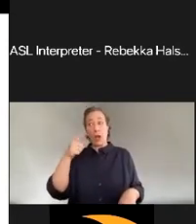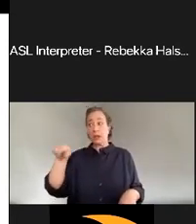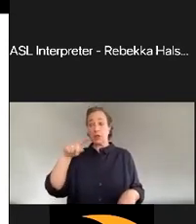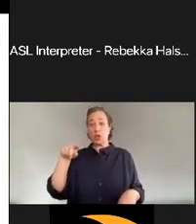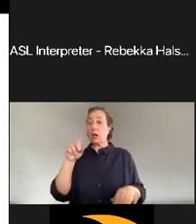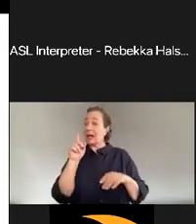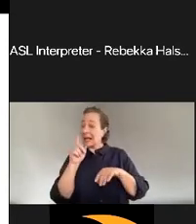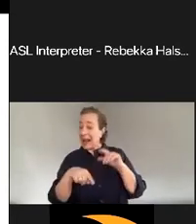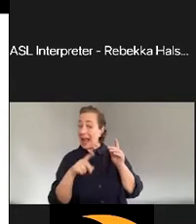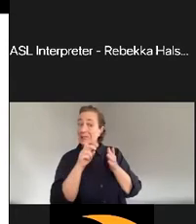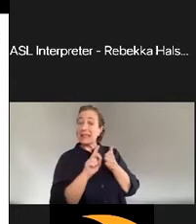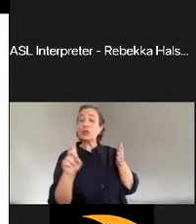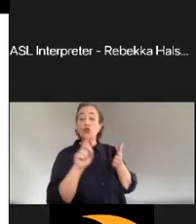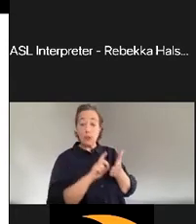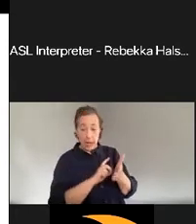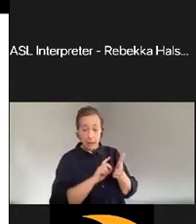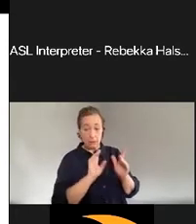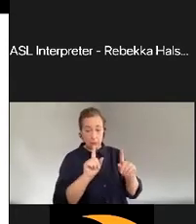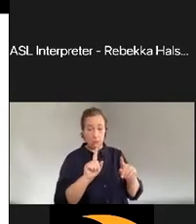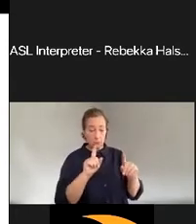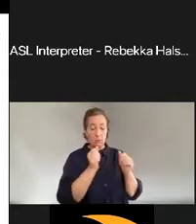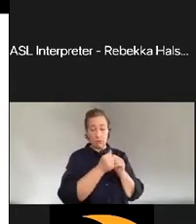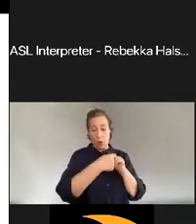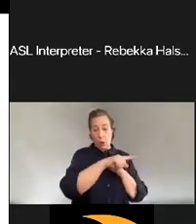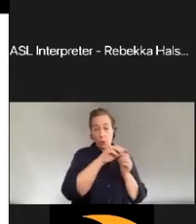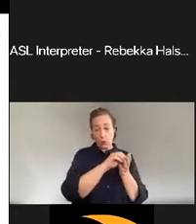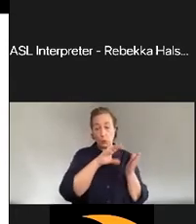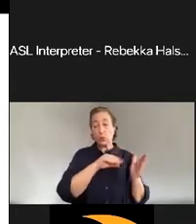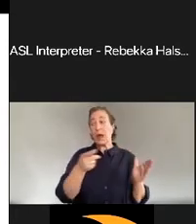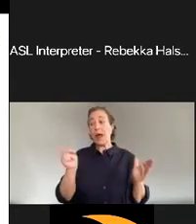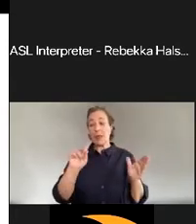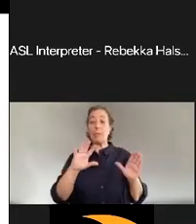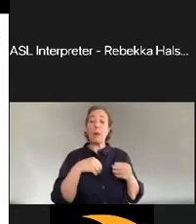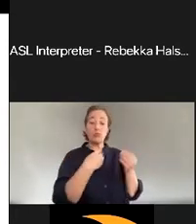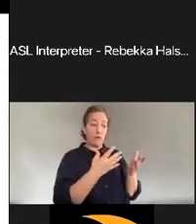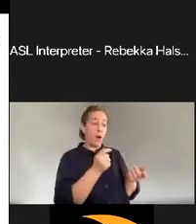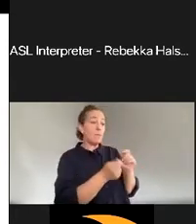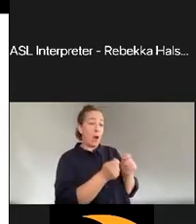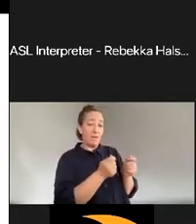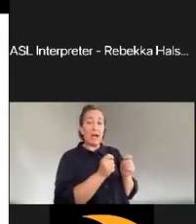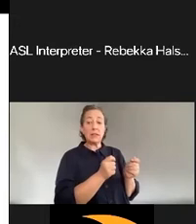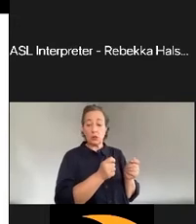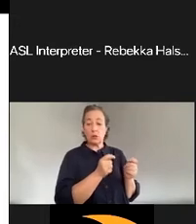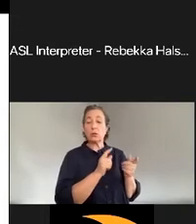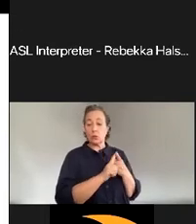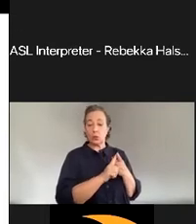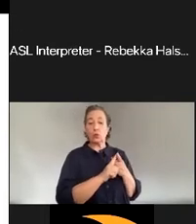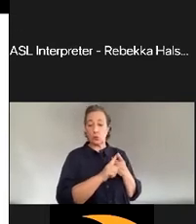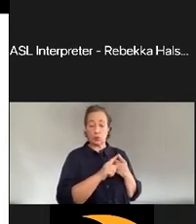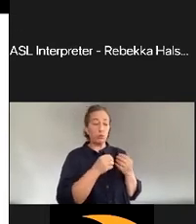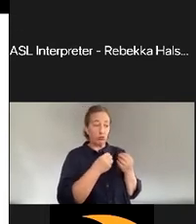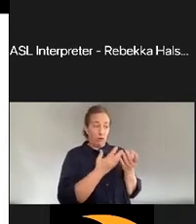discriminate against students with disabilities and may need to make modifications, changes to accommodate those